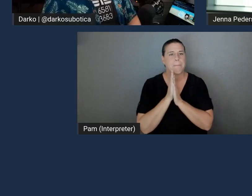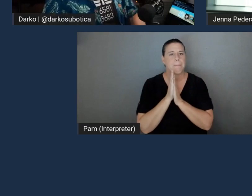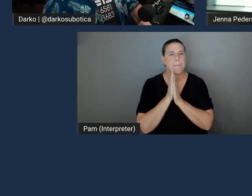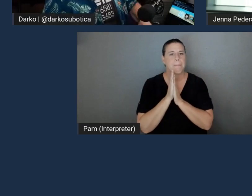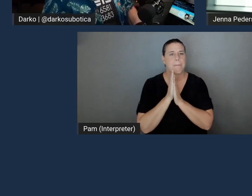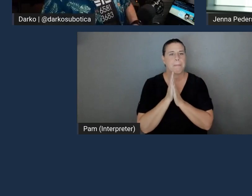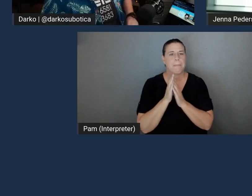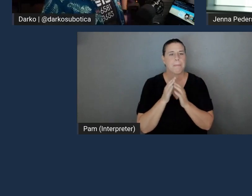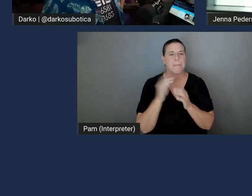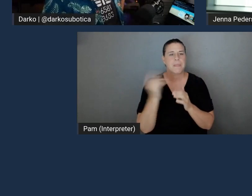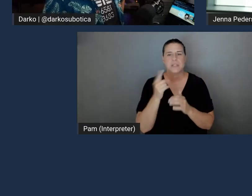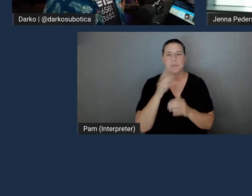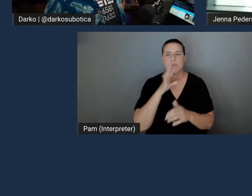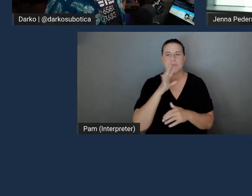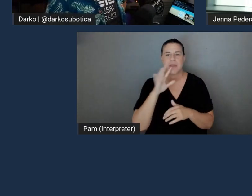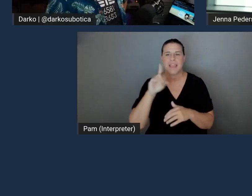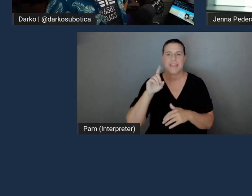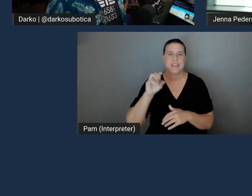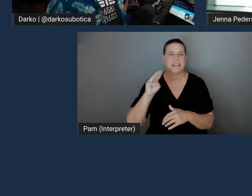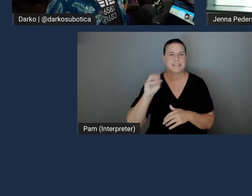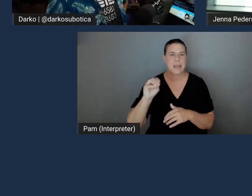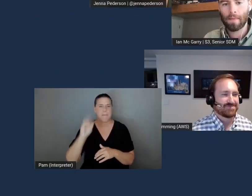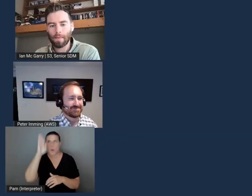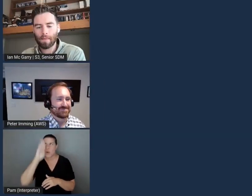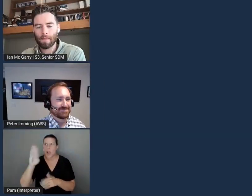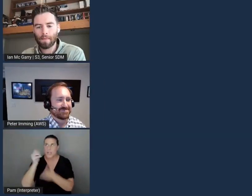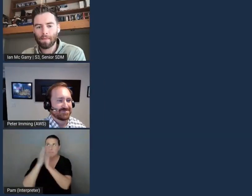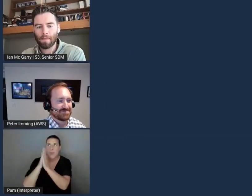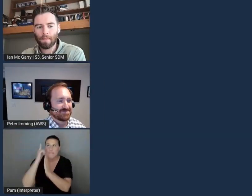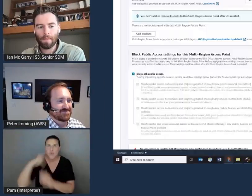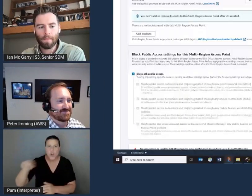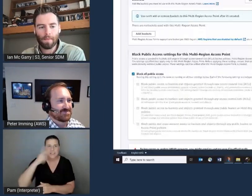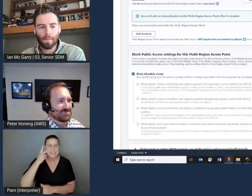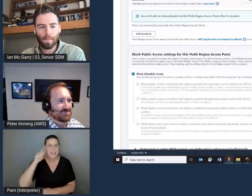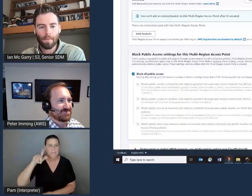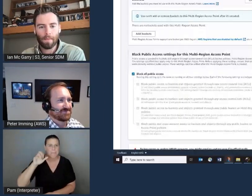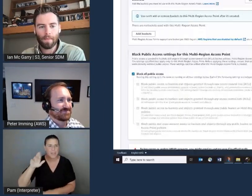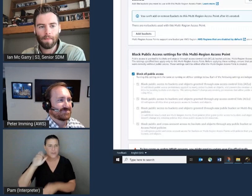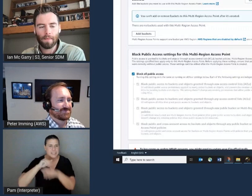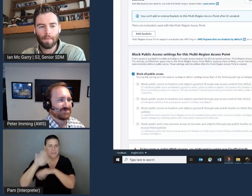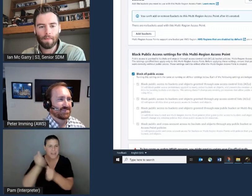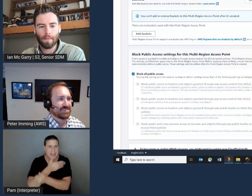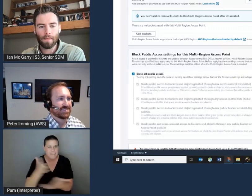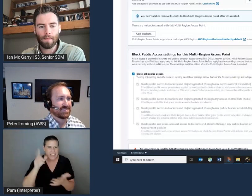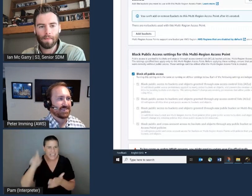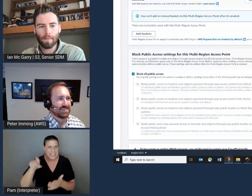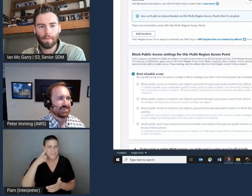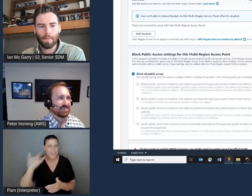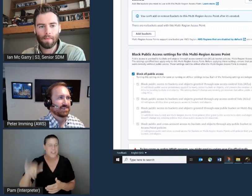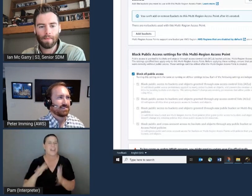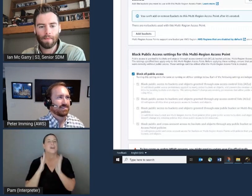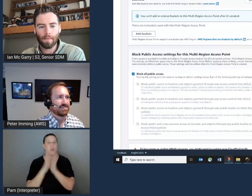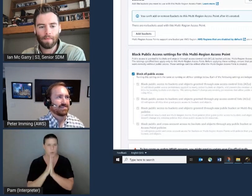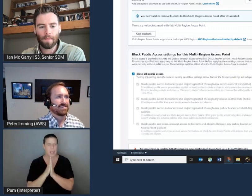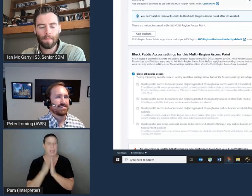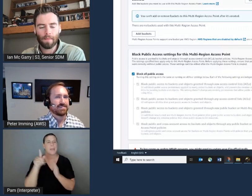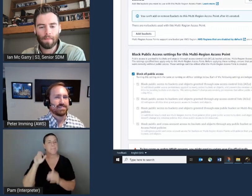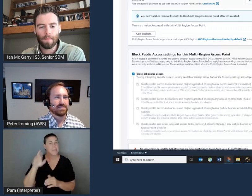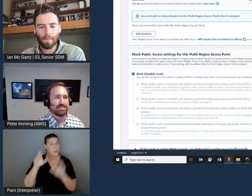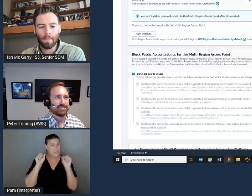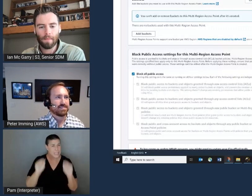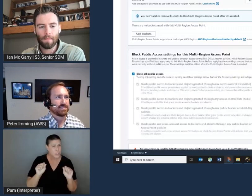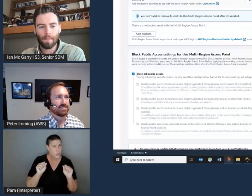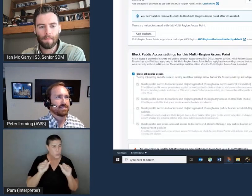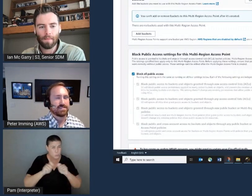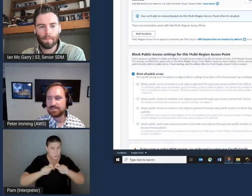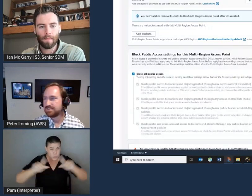mentioning the demo gods pray first. So let's see if Peter has submitted all the things he needs. Okay, Peter, can you make